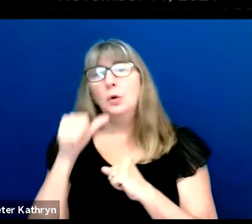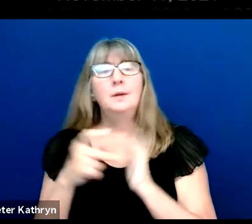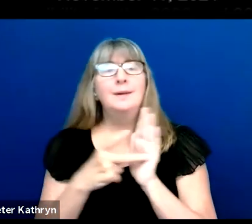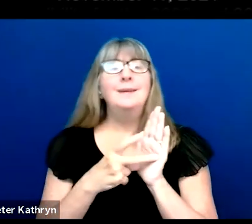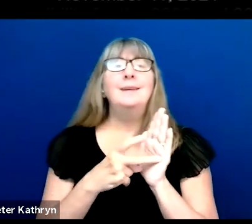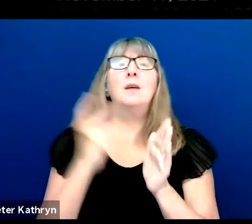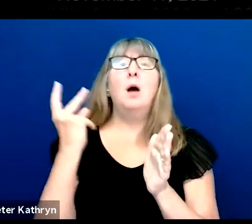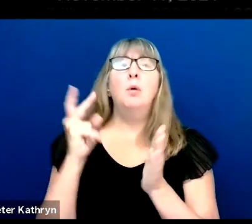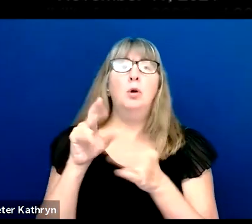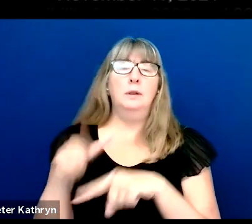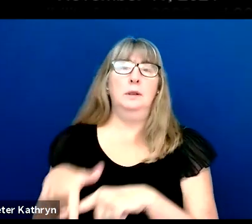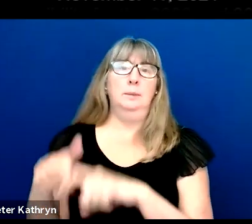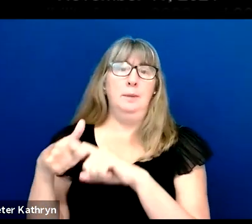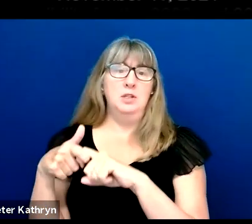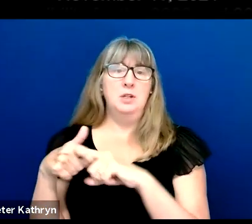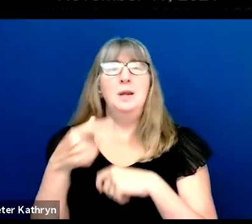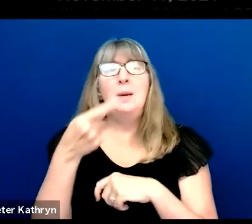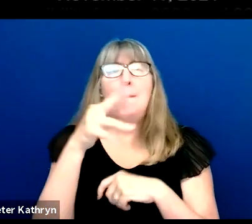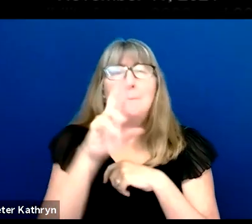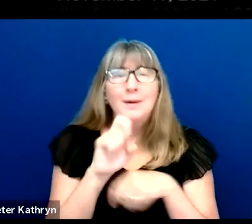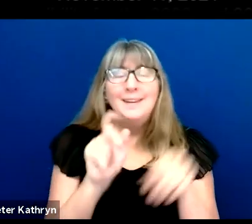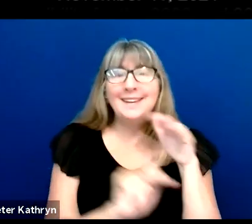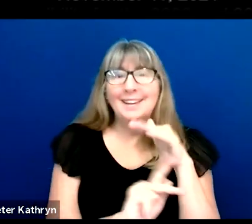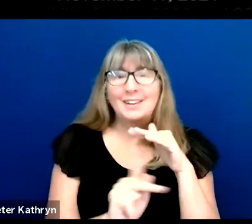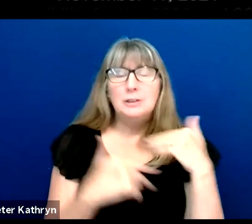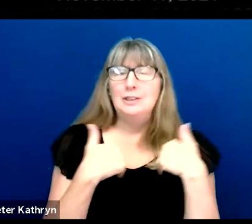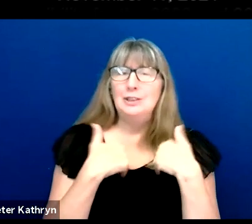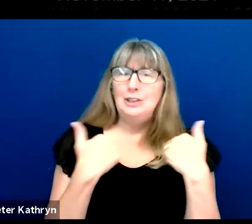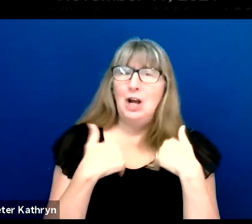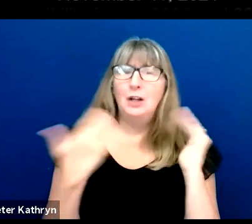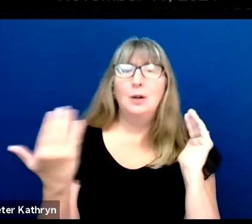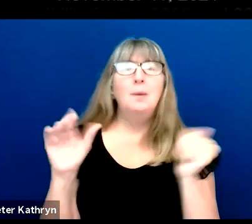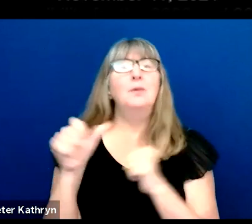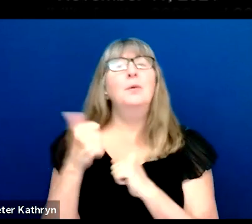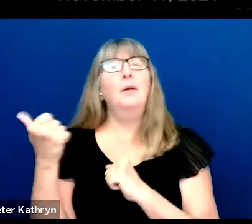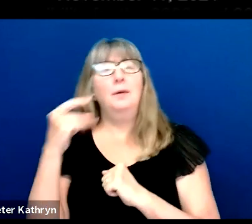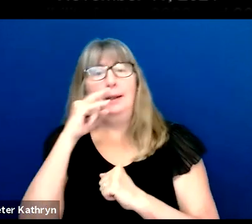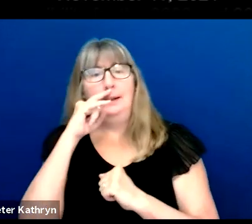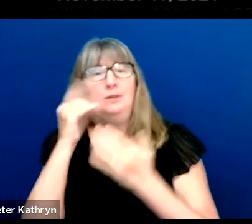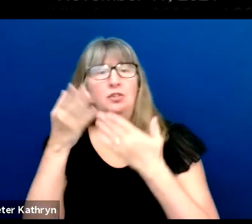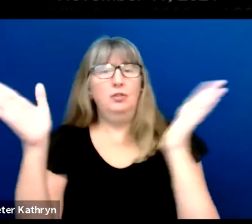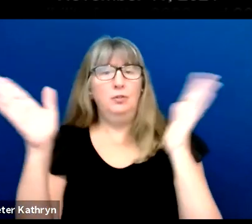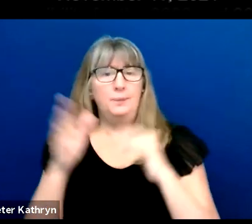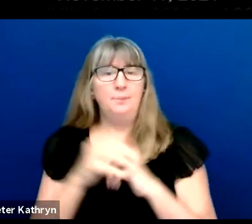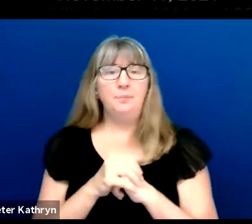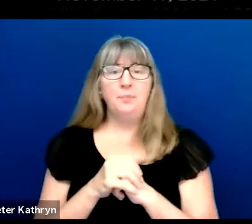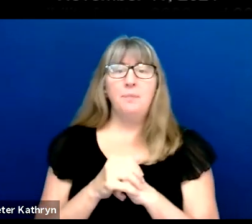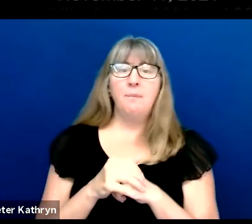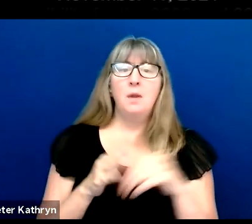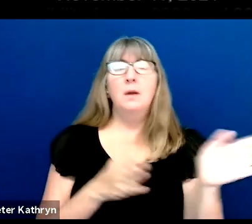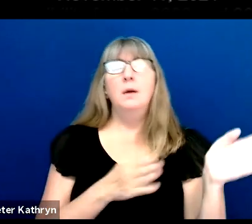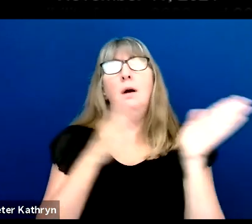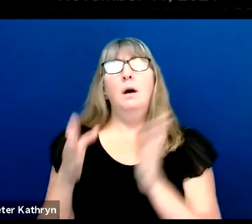suspension rate at pre-kindergarten at a very young age in comparison to the general population. And on the right, there is